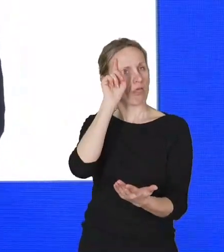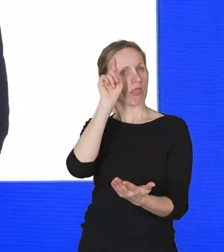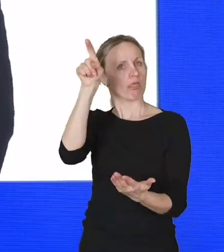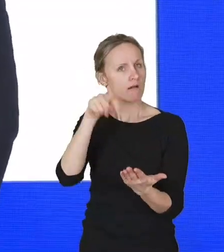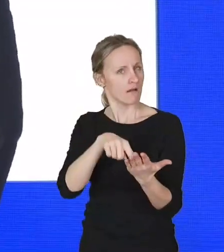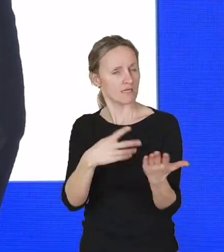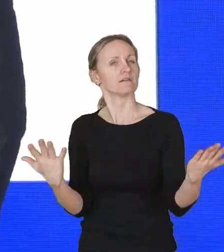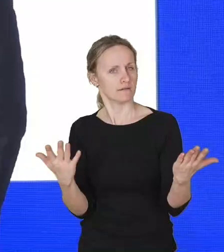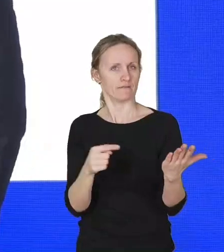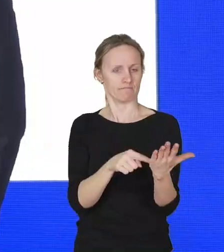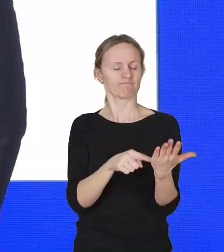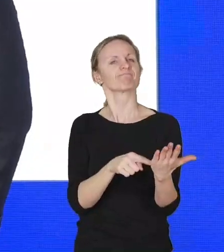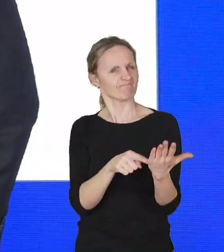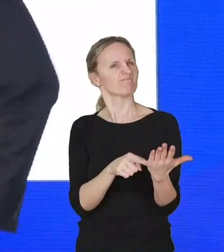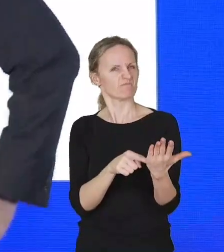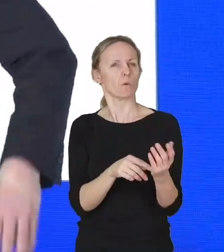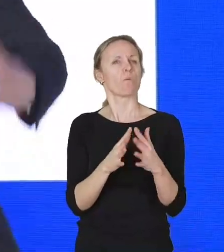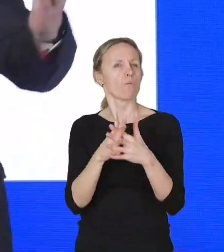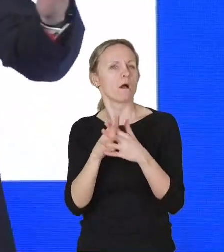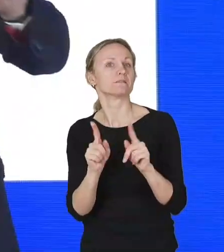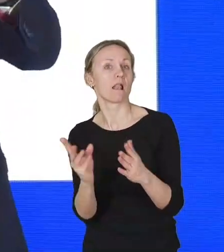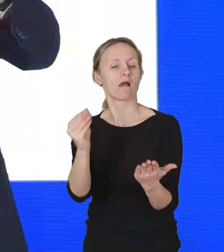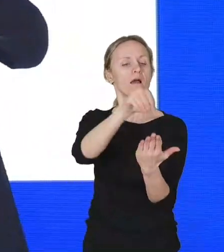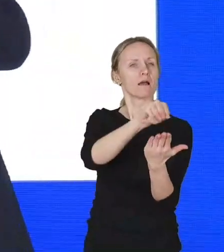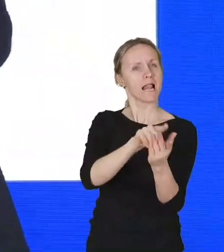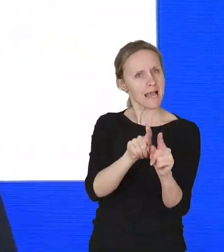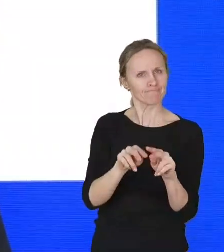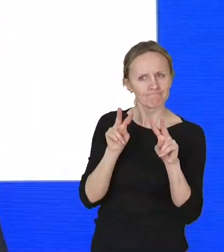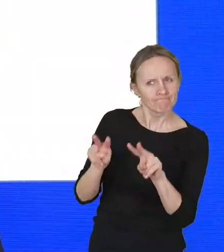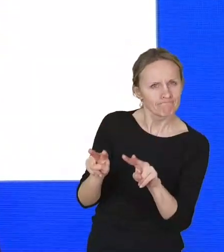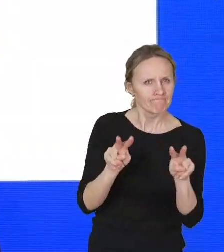become more competitive, because we heard it today in the morning.